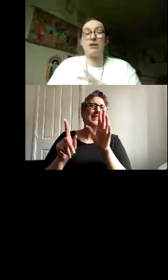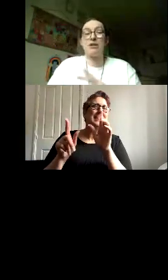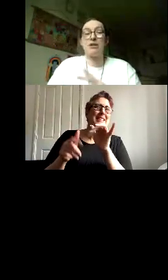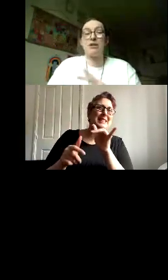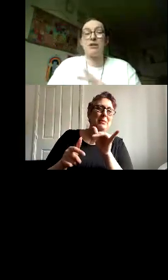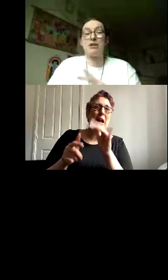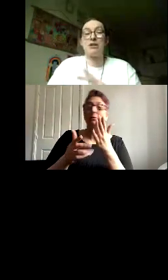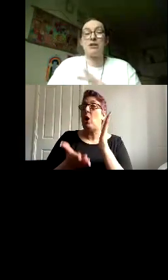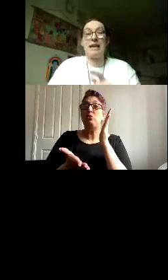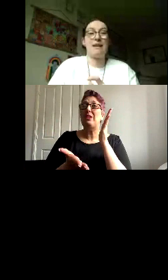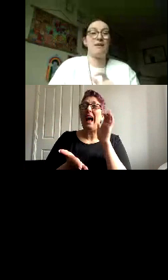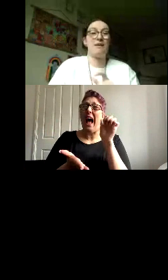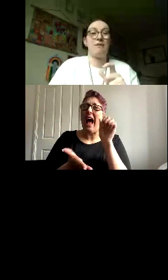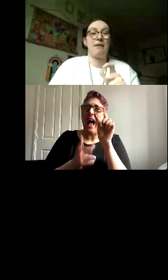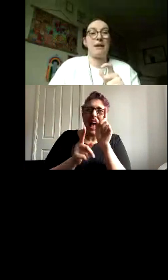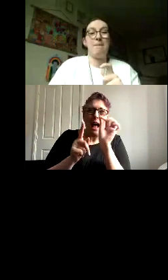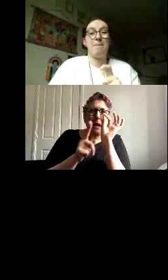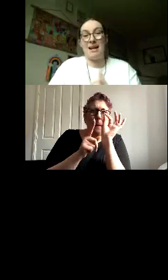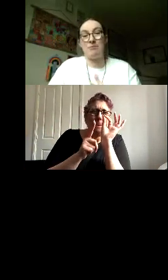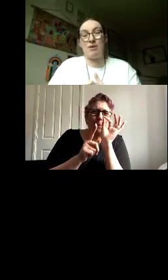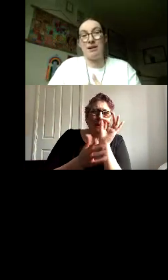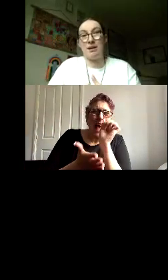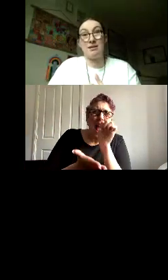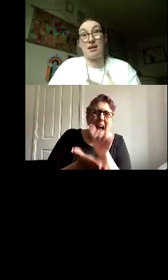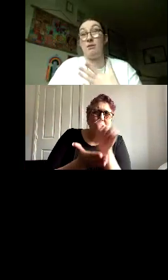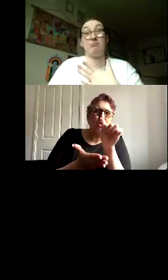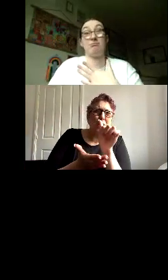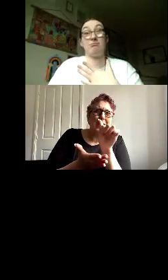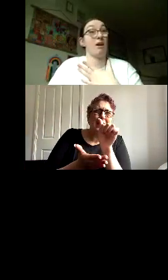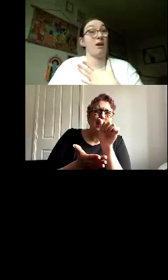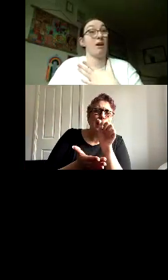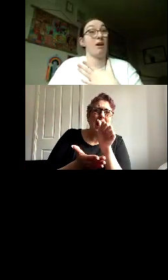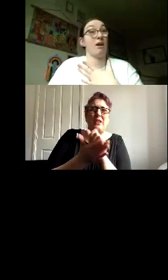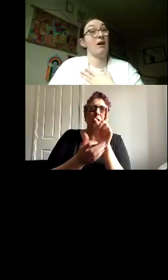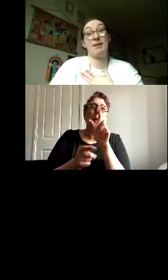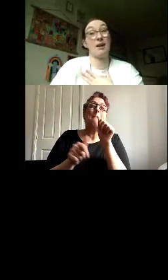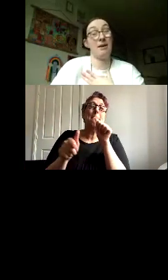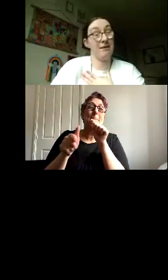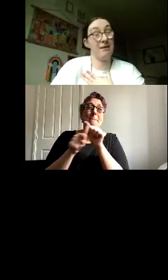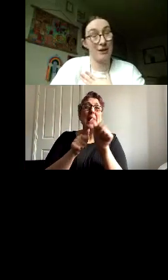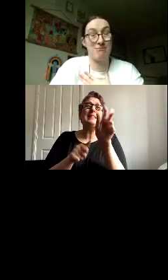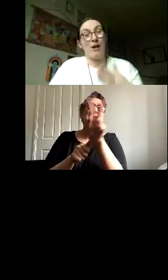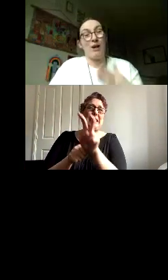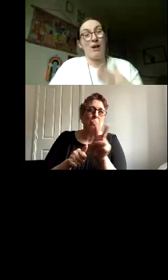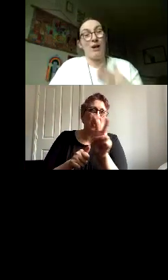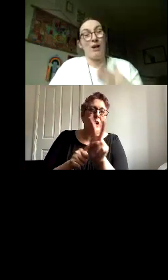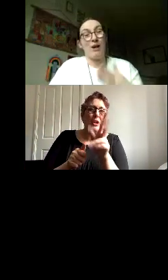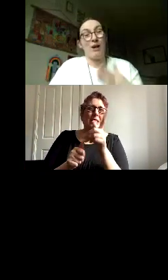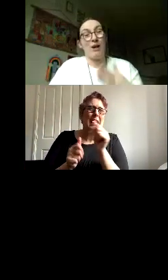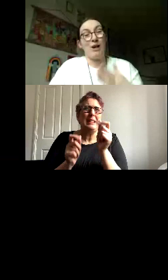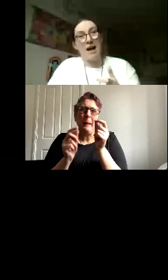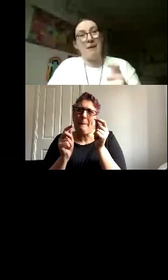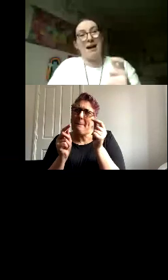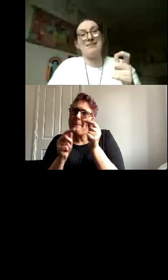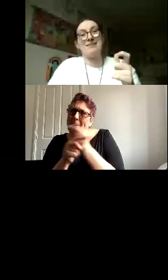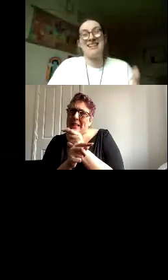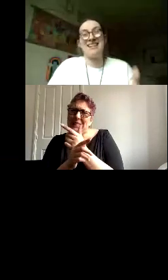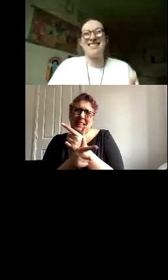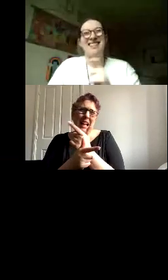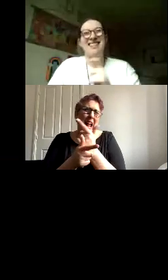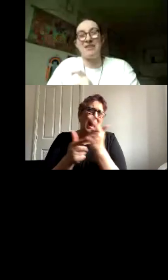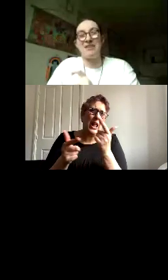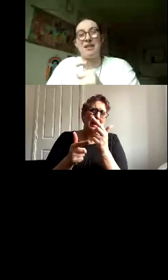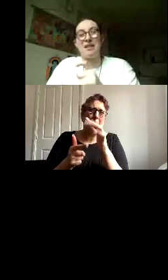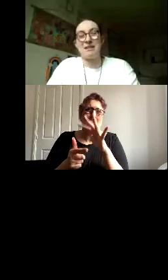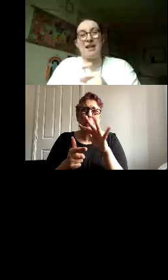So even your very best lip reader, I'm a very good lip reader, will only get 60